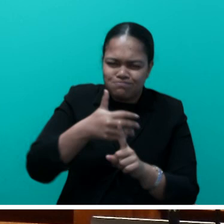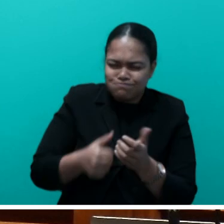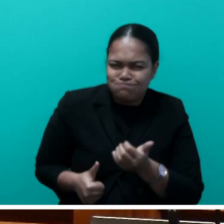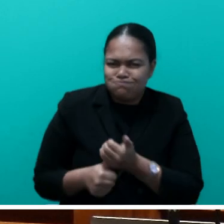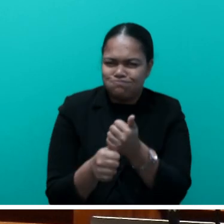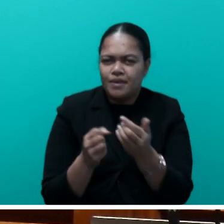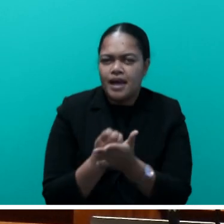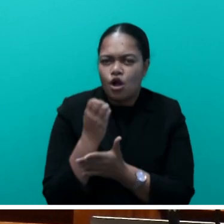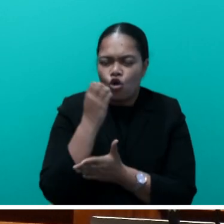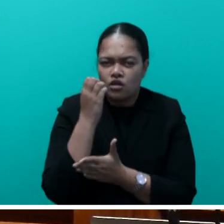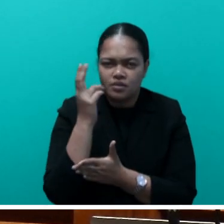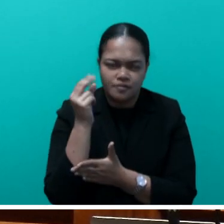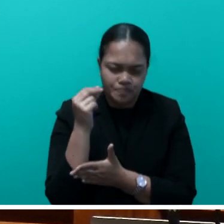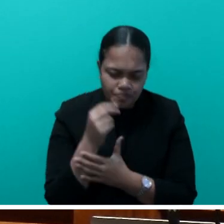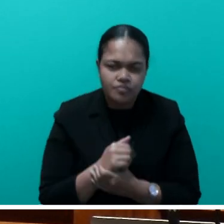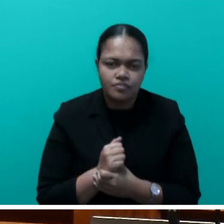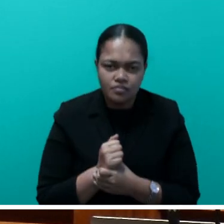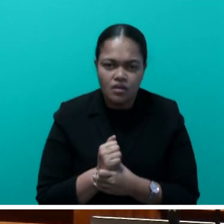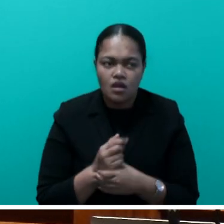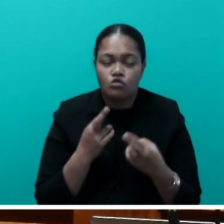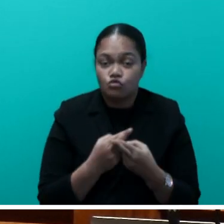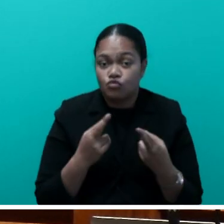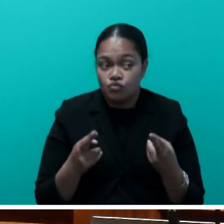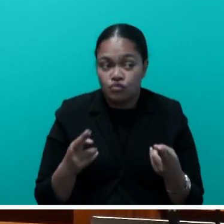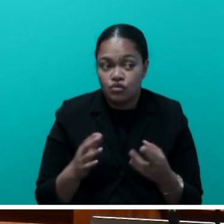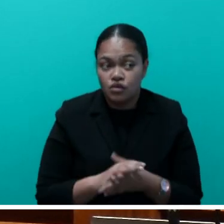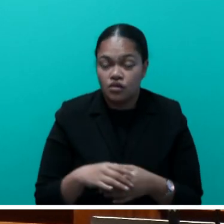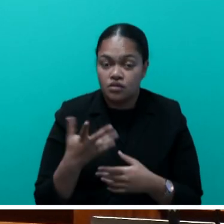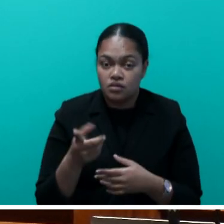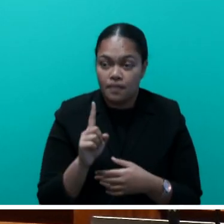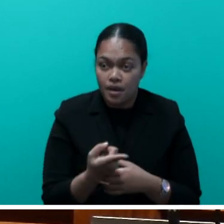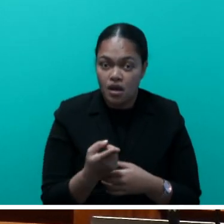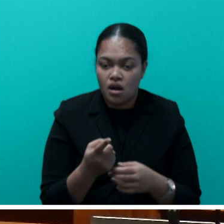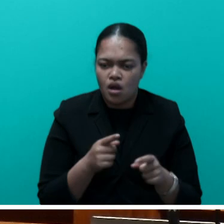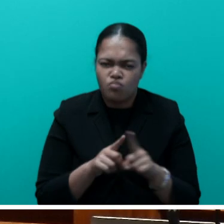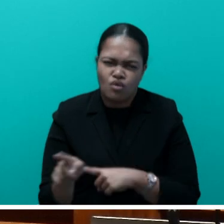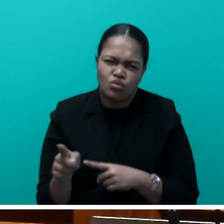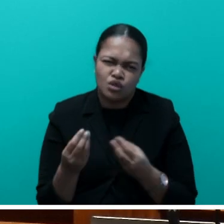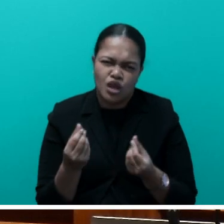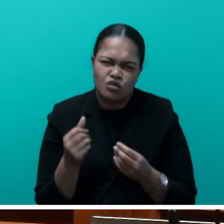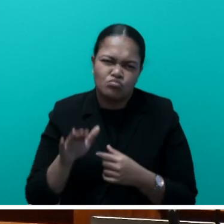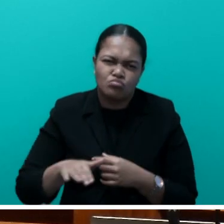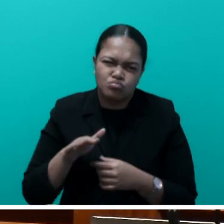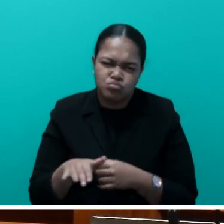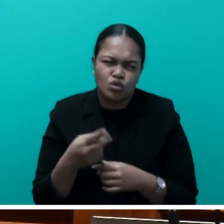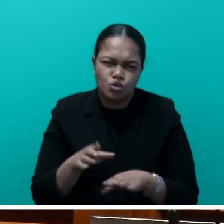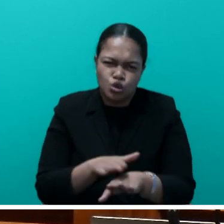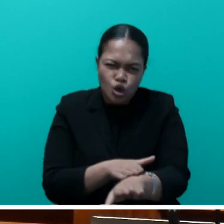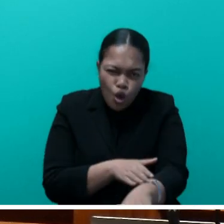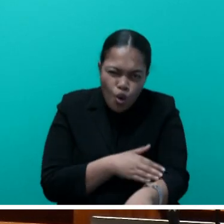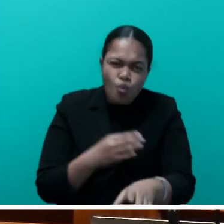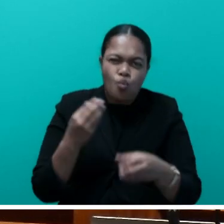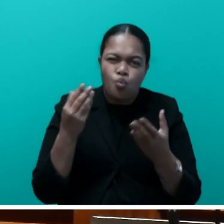stress that our rural areas are resource-rich, but the majority are cash-poor, as we've been slow to appreciate the potential wealth and